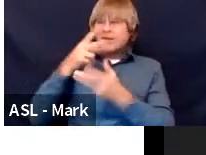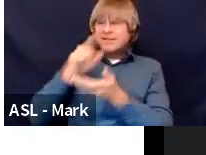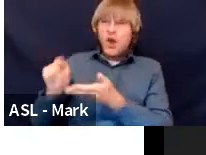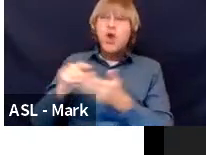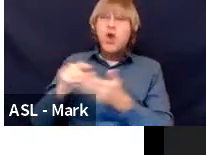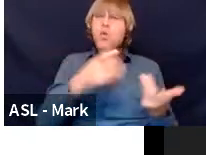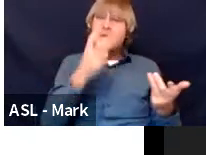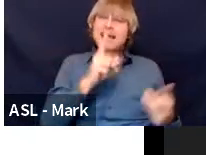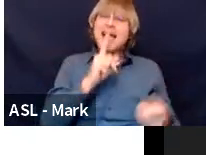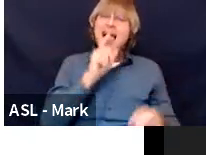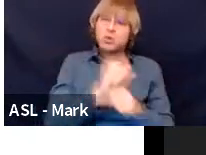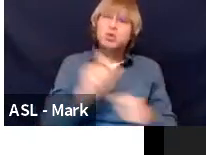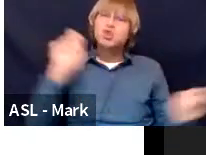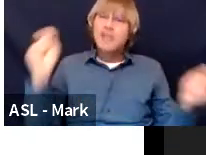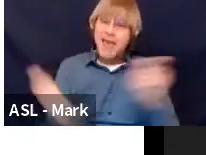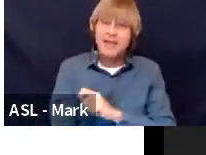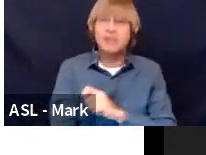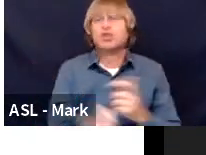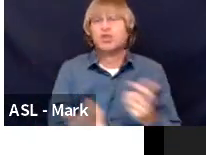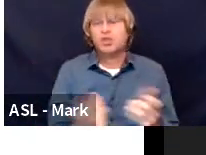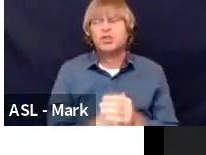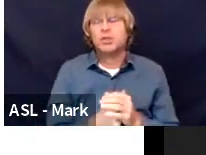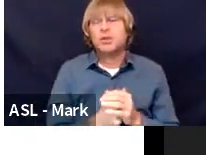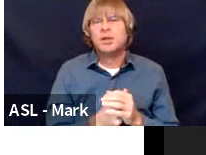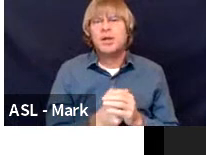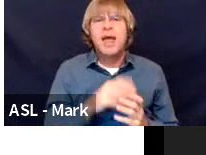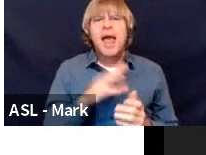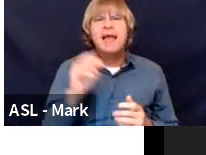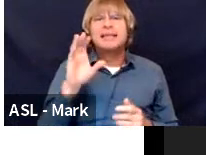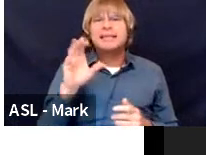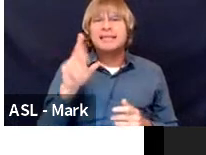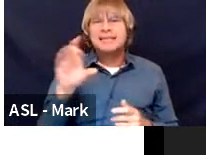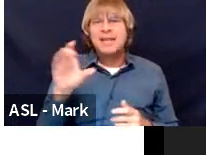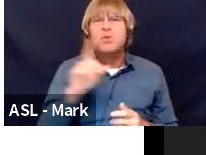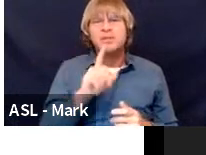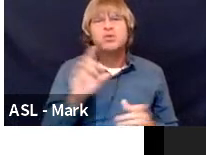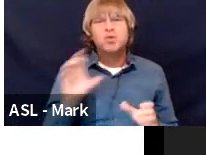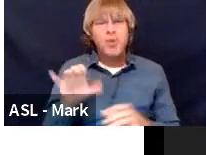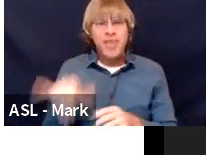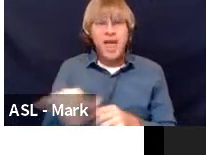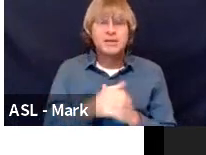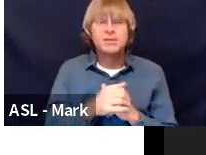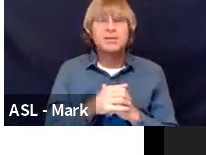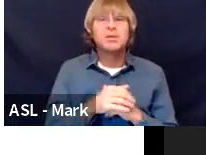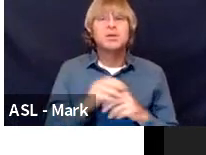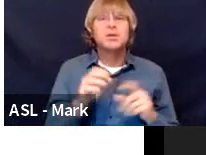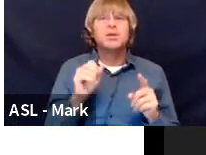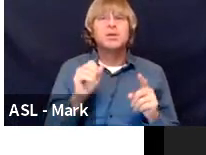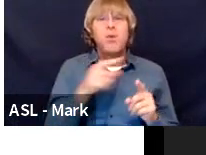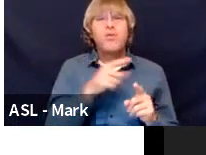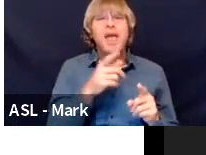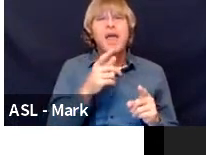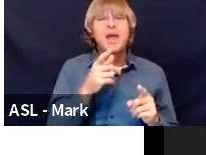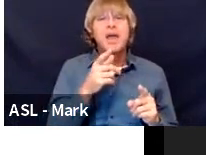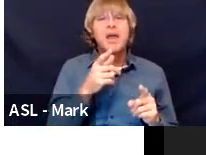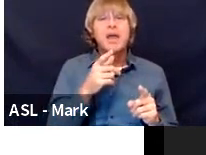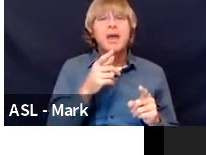wanted to see actual change. And the CDC was actually doing that. And so they were up